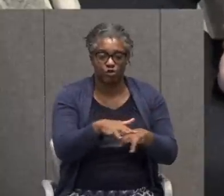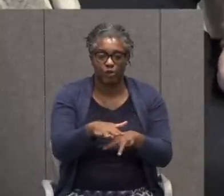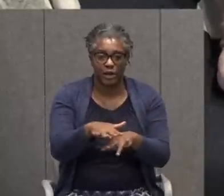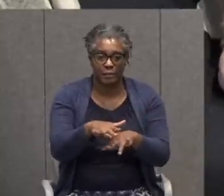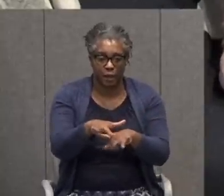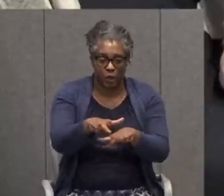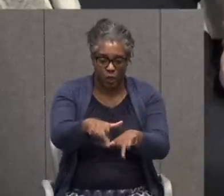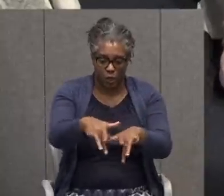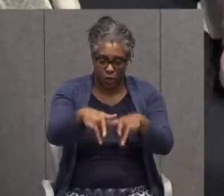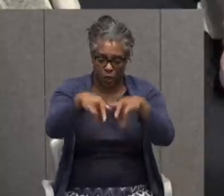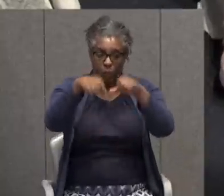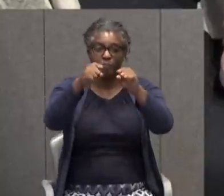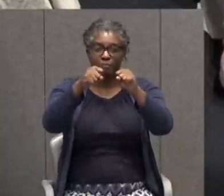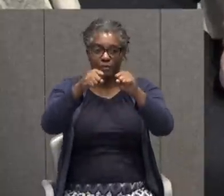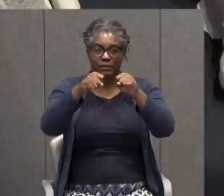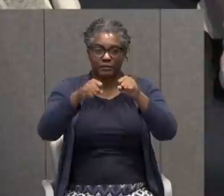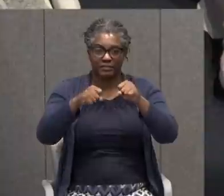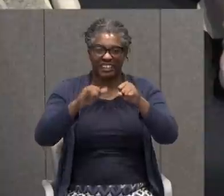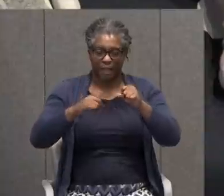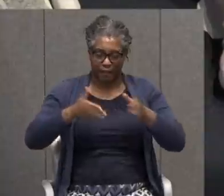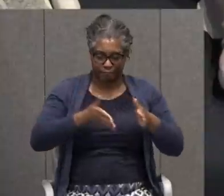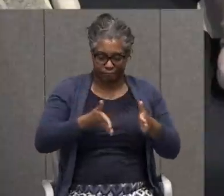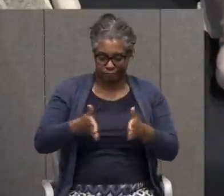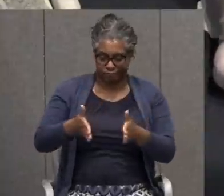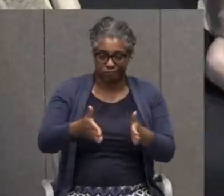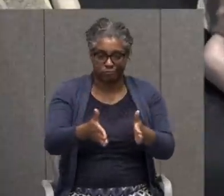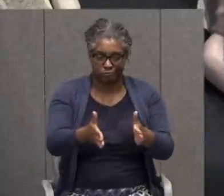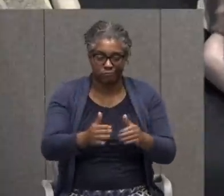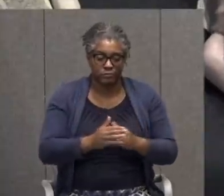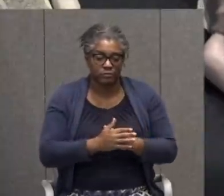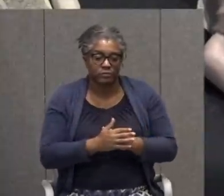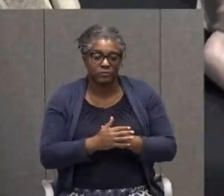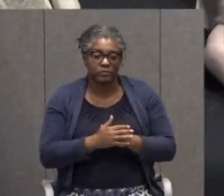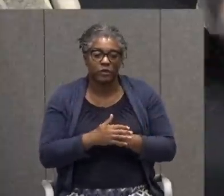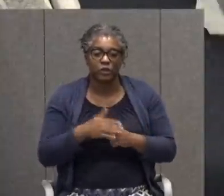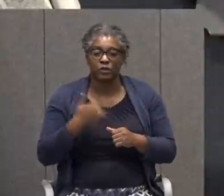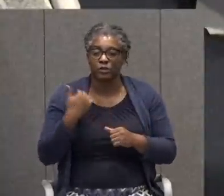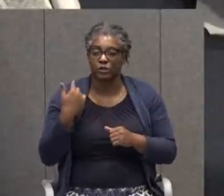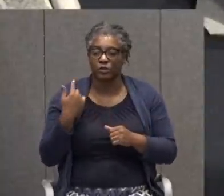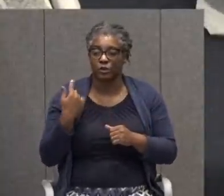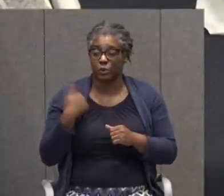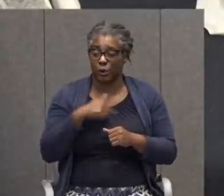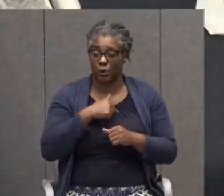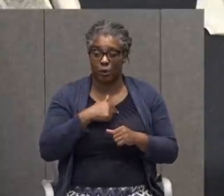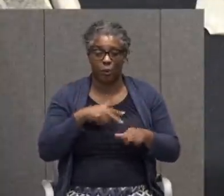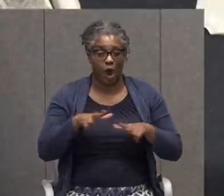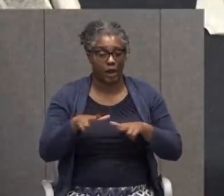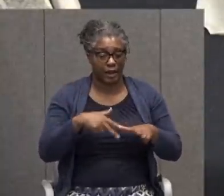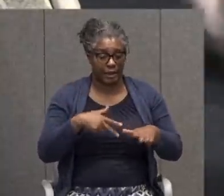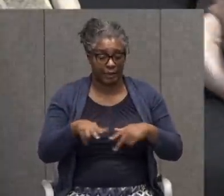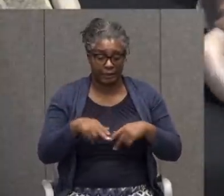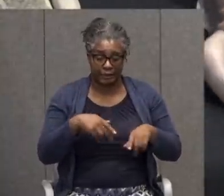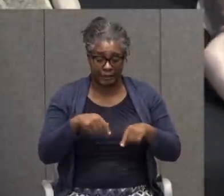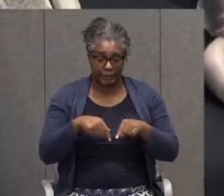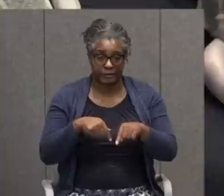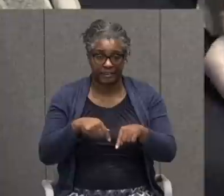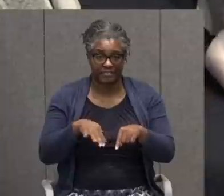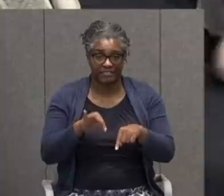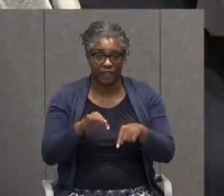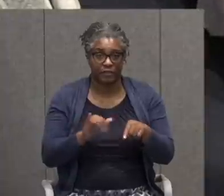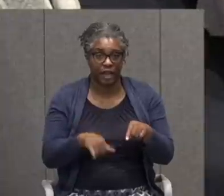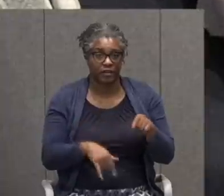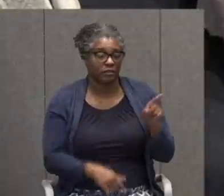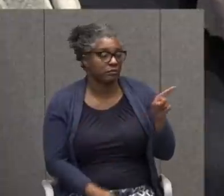along in a little water area, and we found this particular guy. It looks like